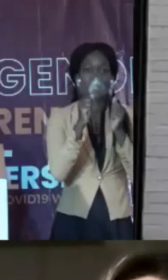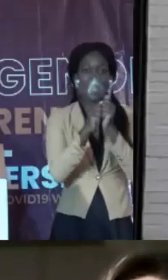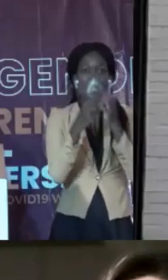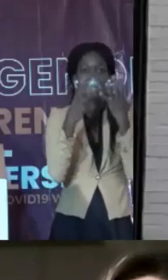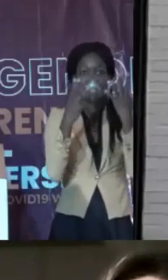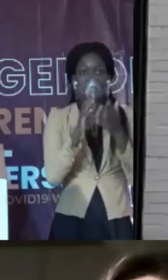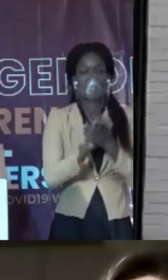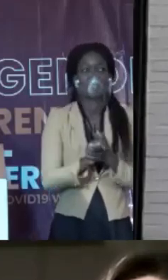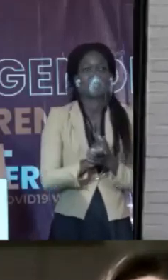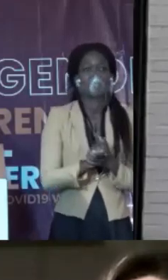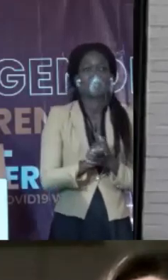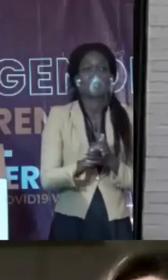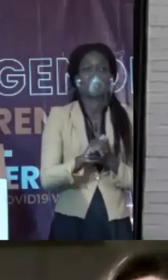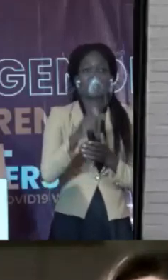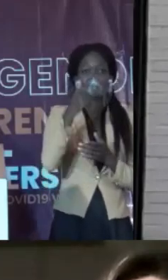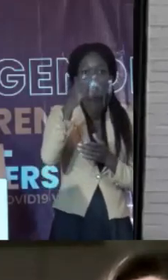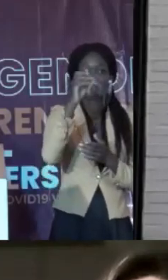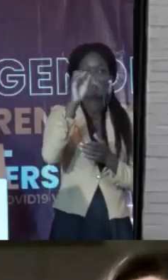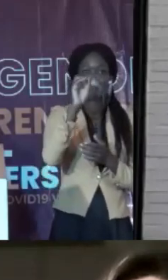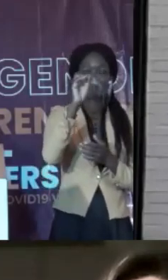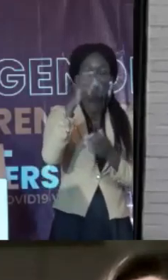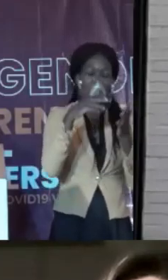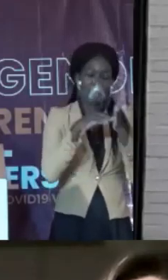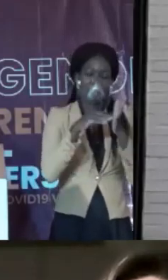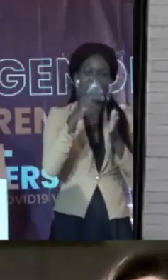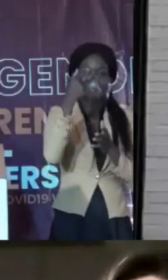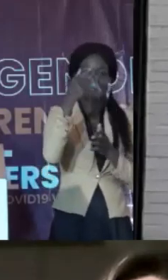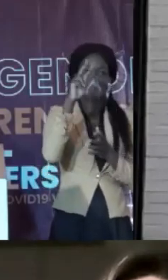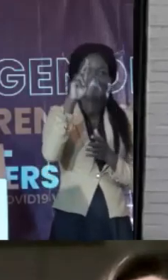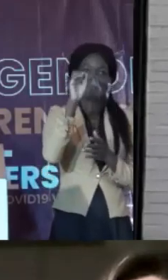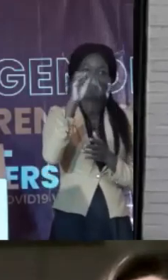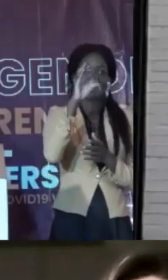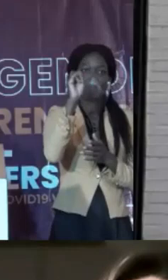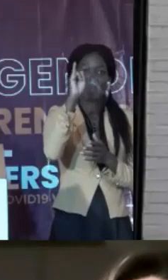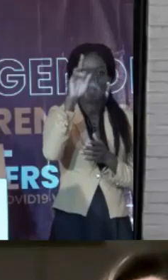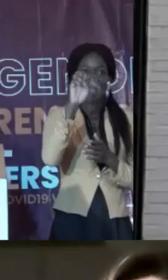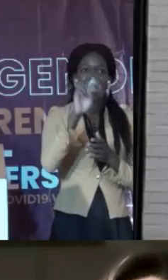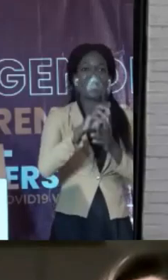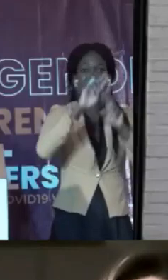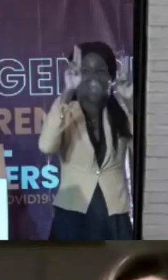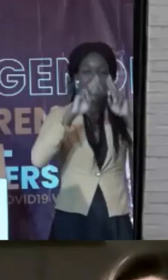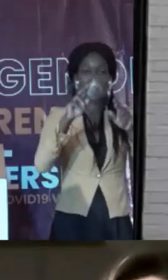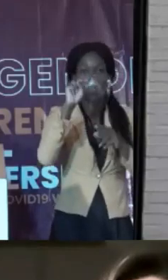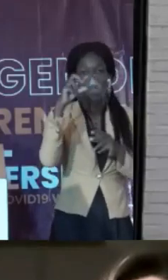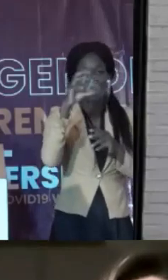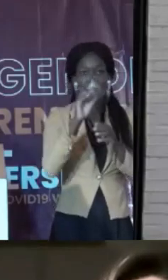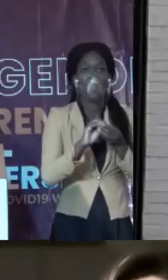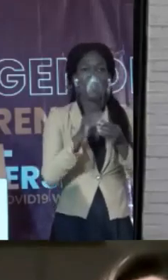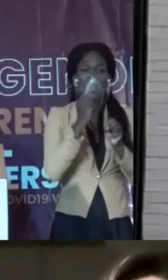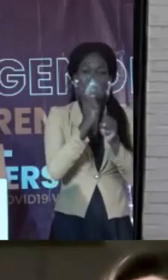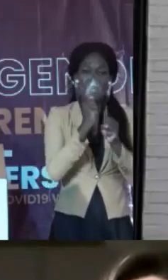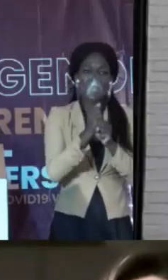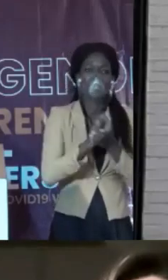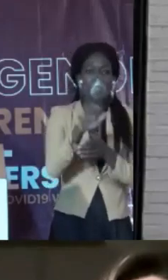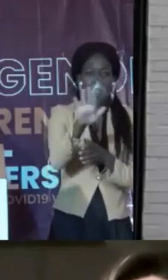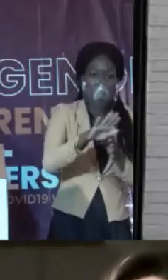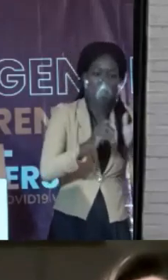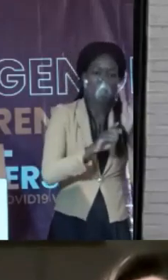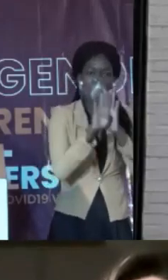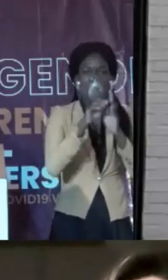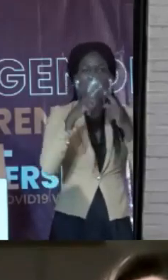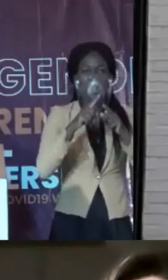NGO working in partnership with local development and humanitarian actors to support people